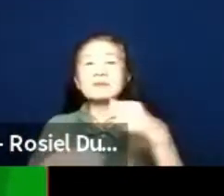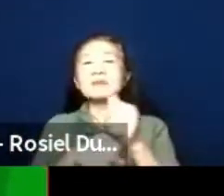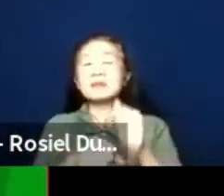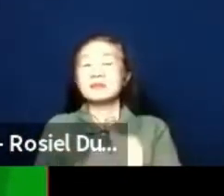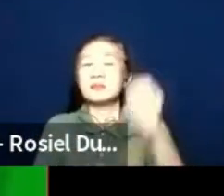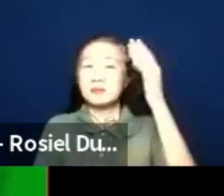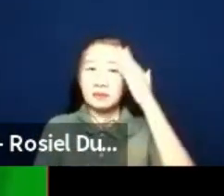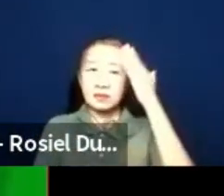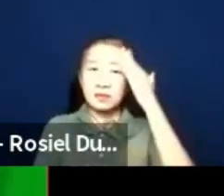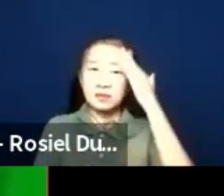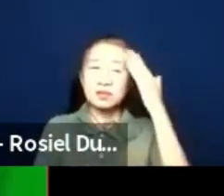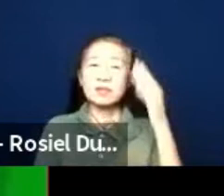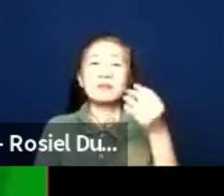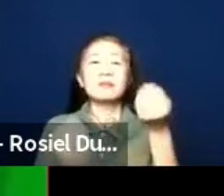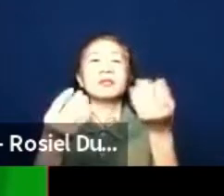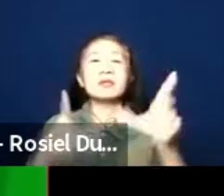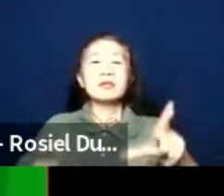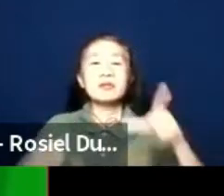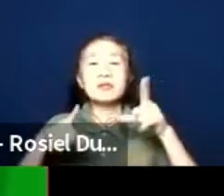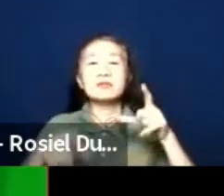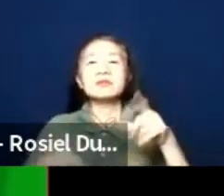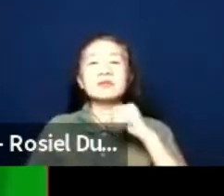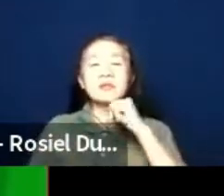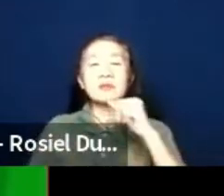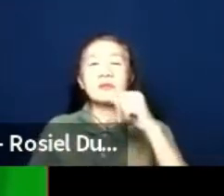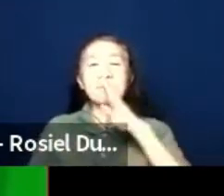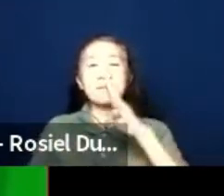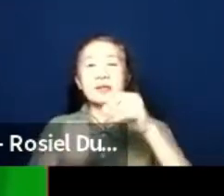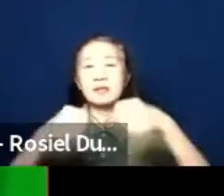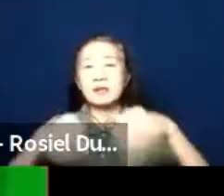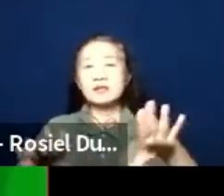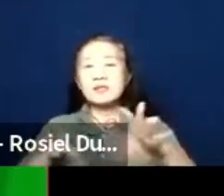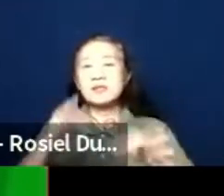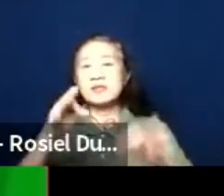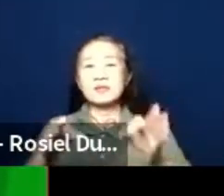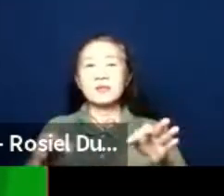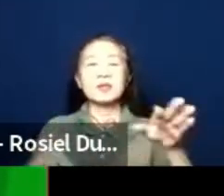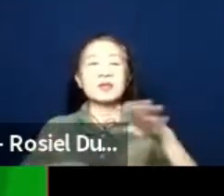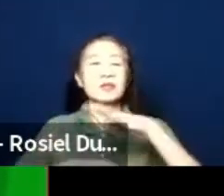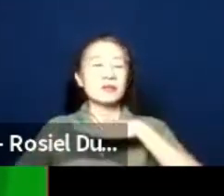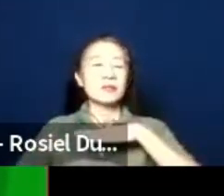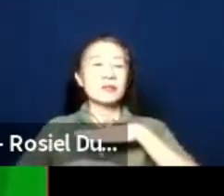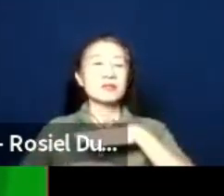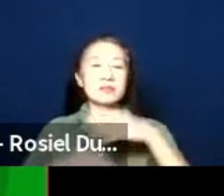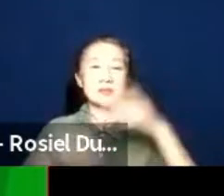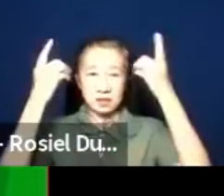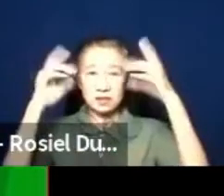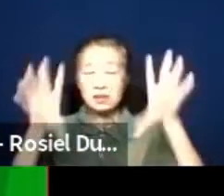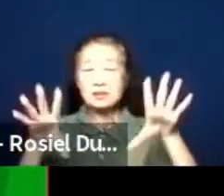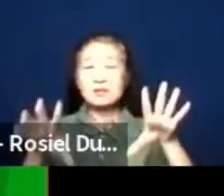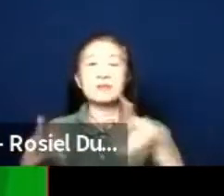with knowledge so many lives wouldn't have to be lost if there was enough disaster preparedness, by